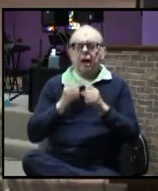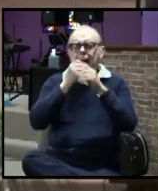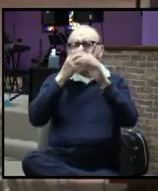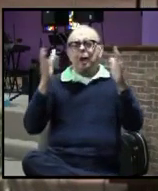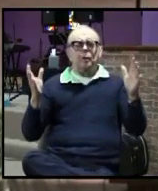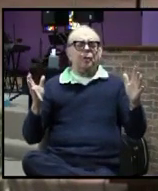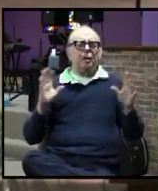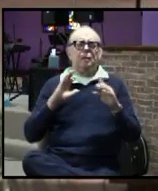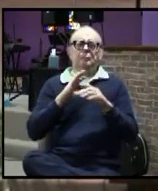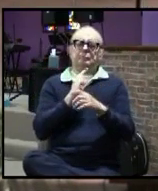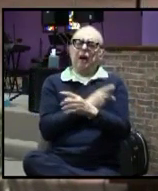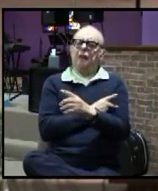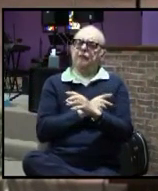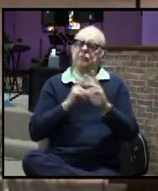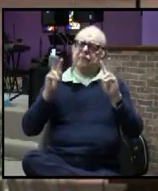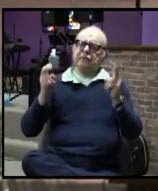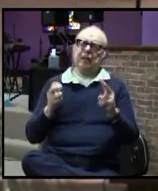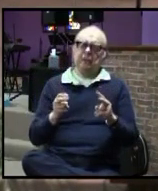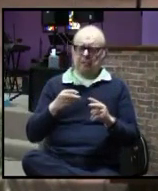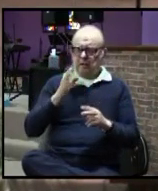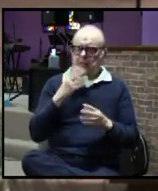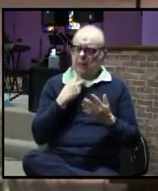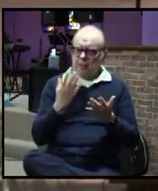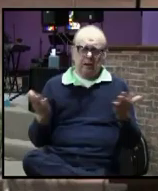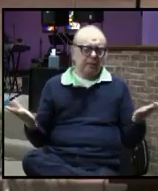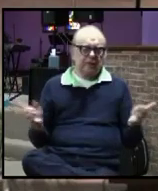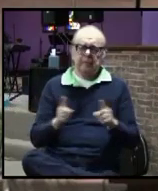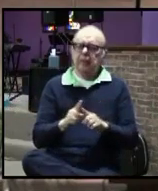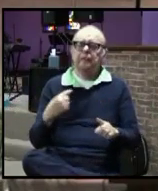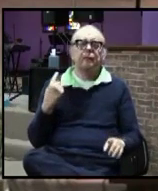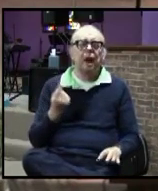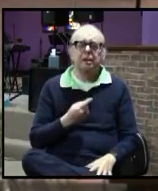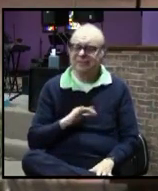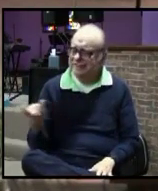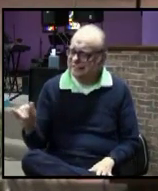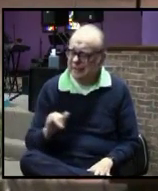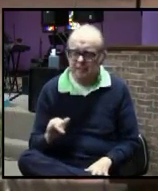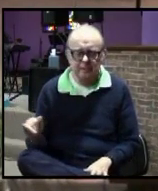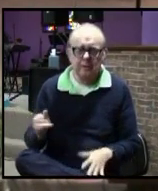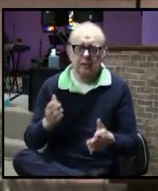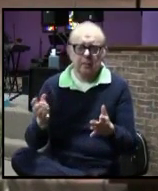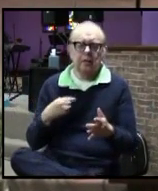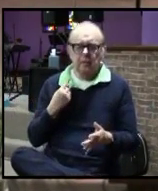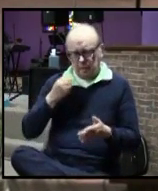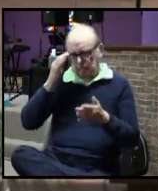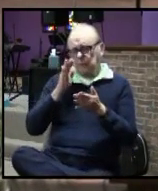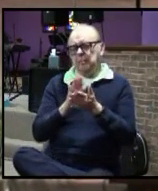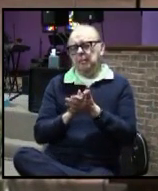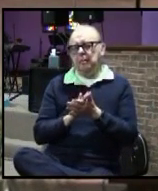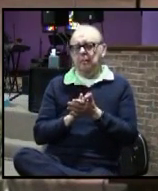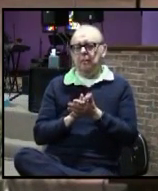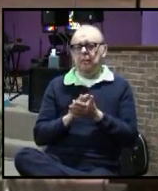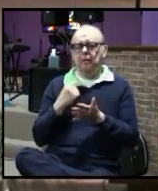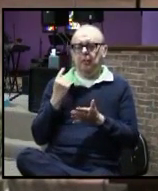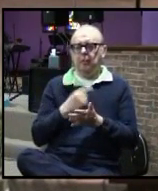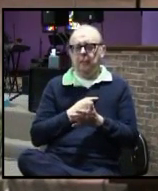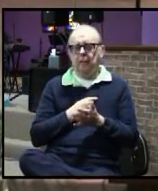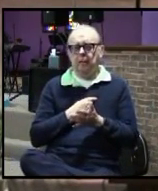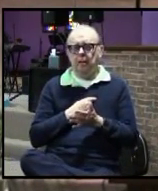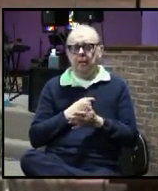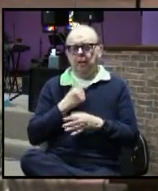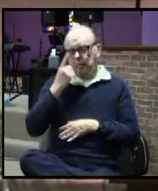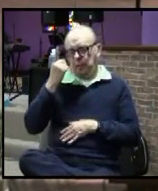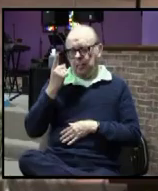Can you imagine how powerful it is? And God wants the same thing for us. He wants us to believe that we